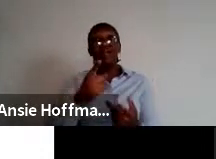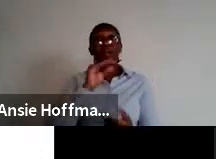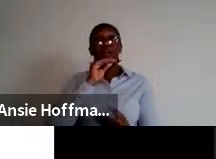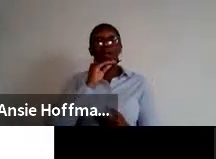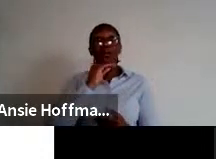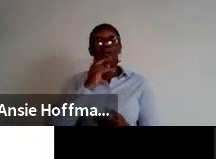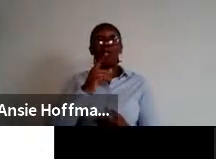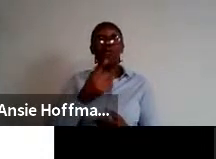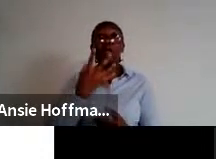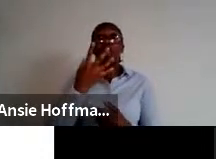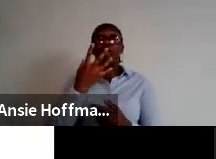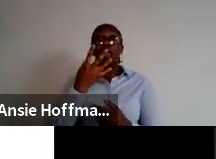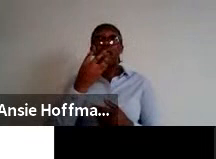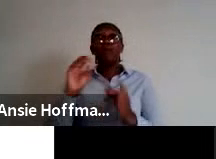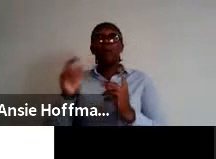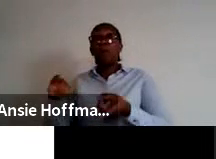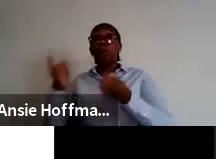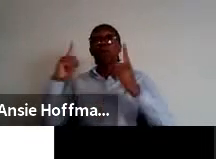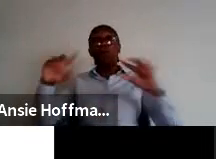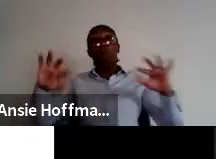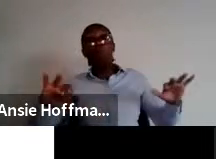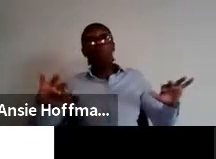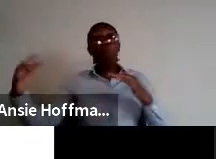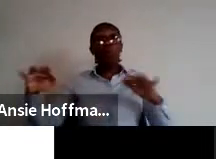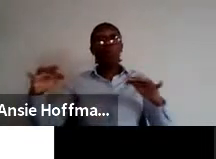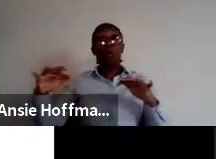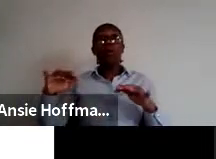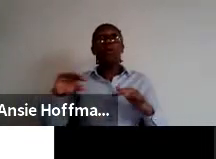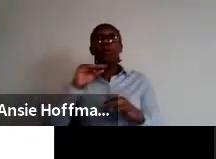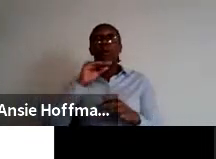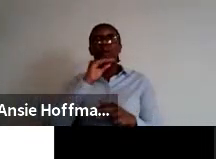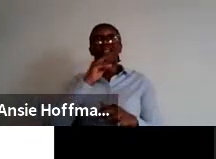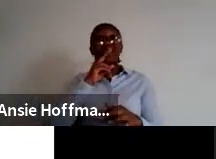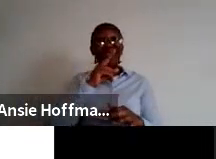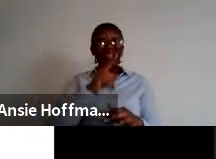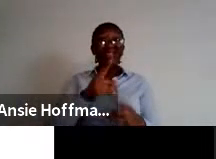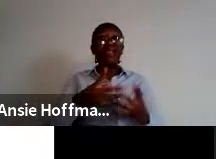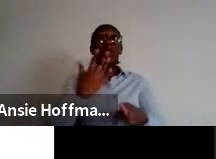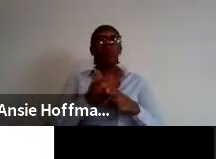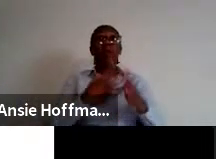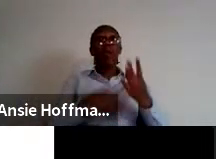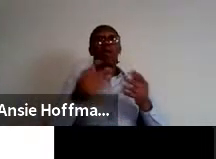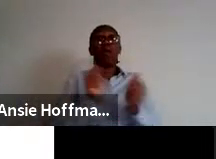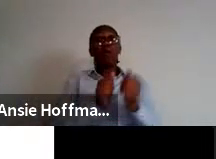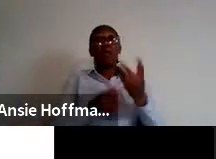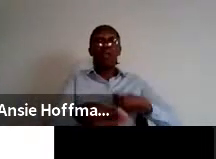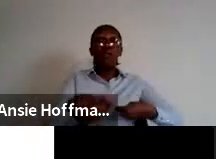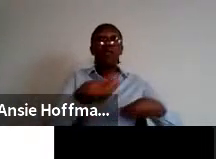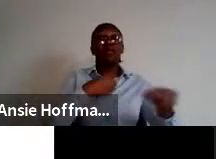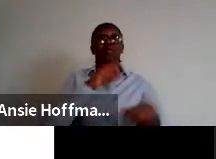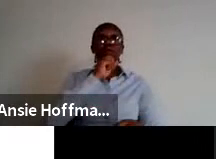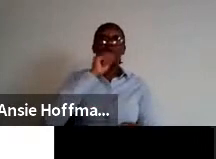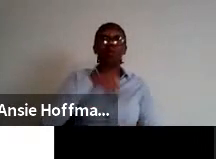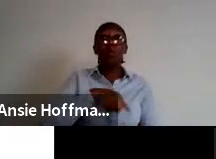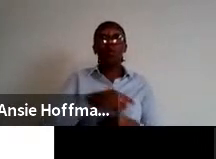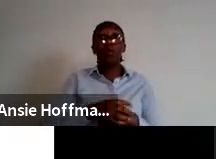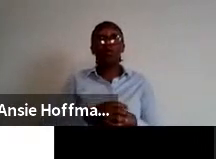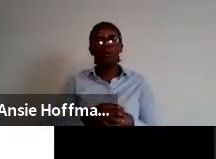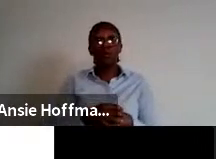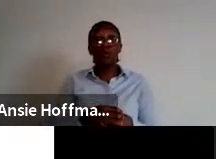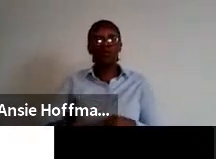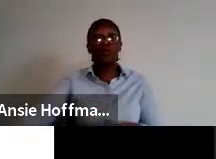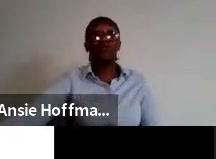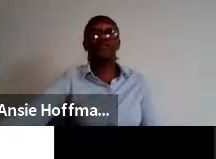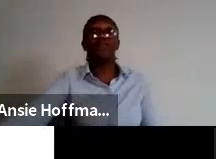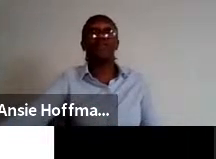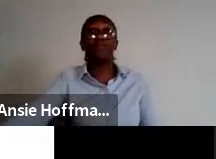that actually feeds from the illicit trade proceeds. Proliferations of weapons of mass